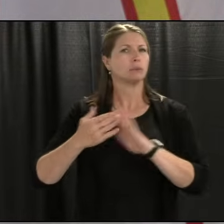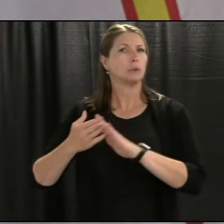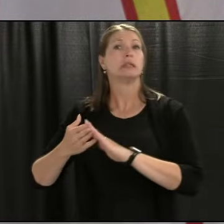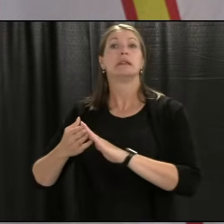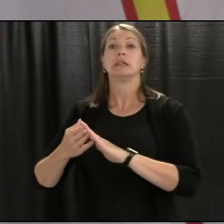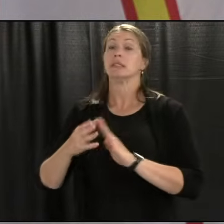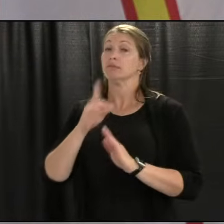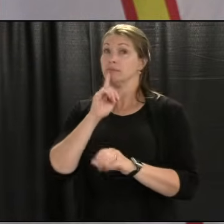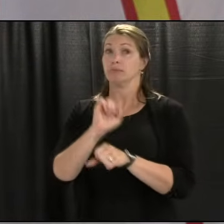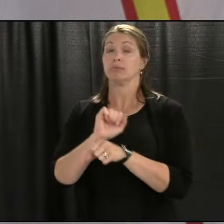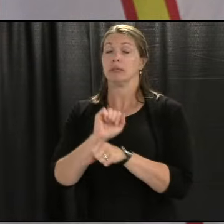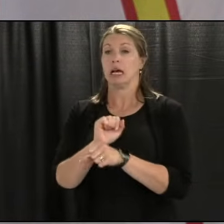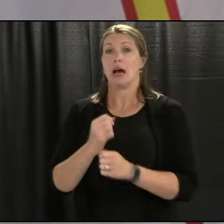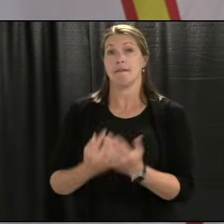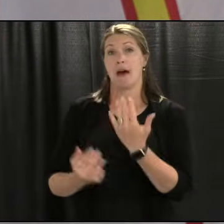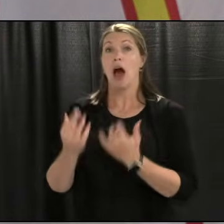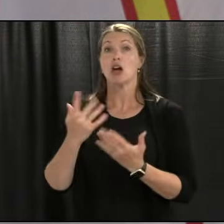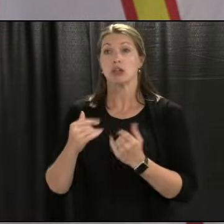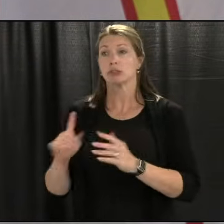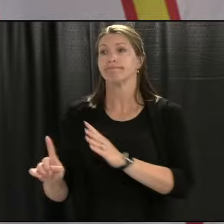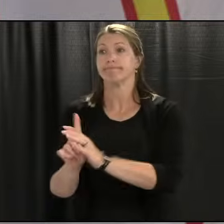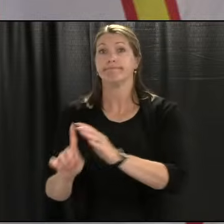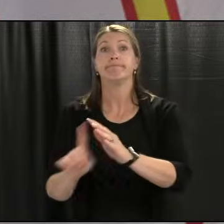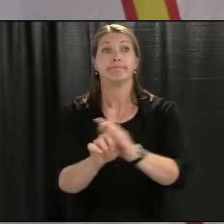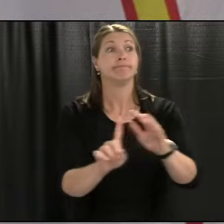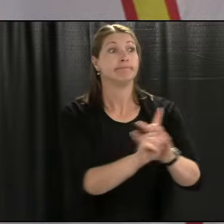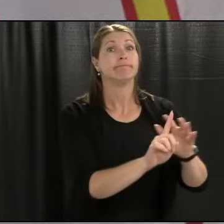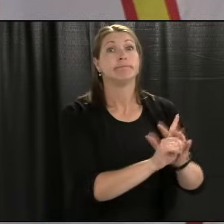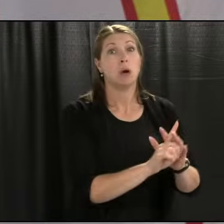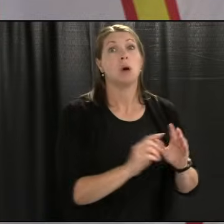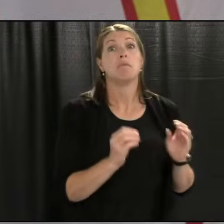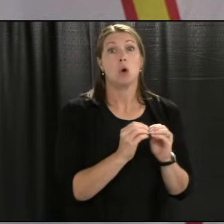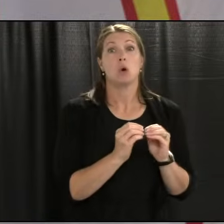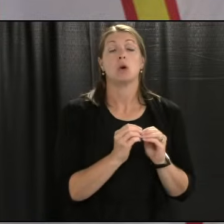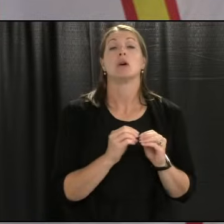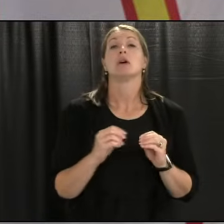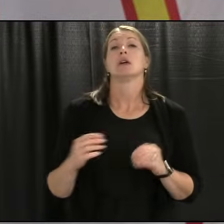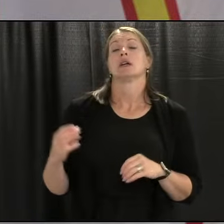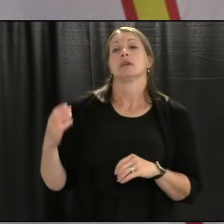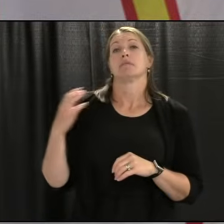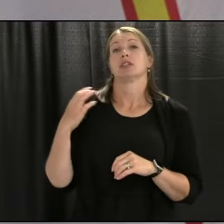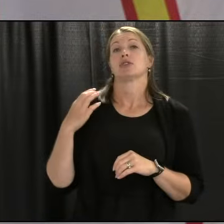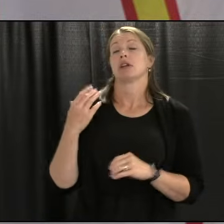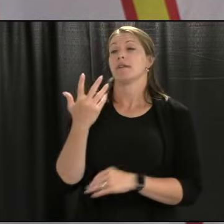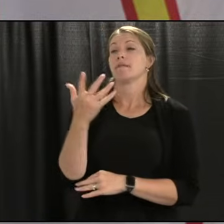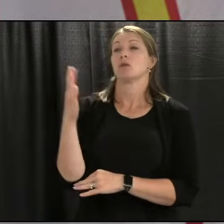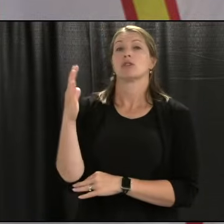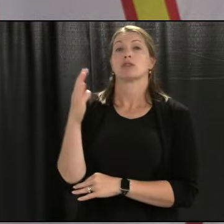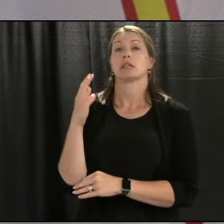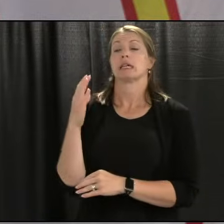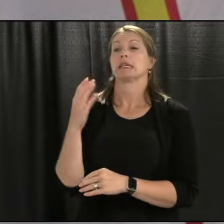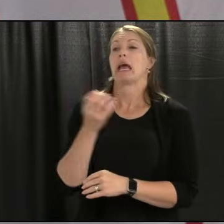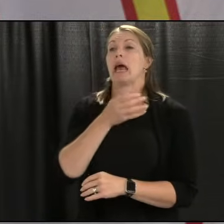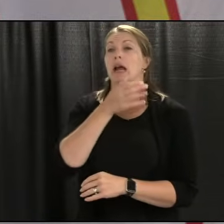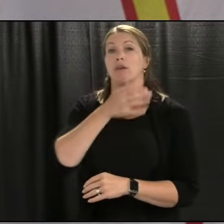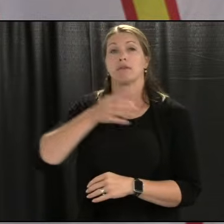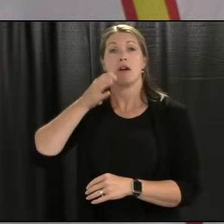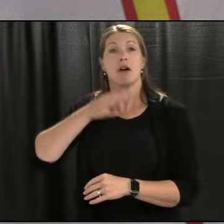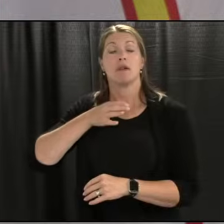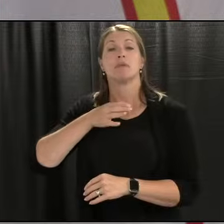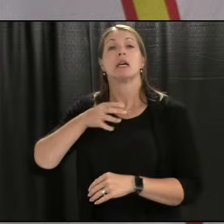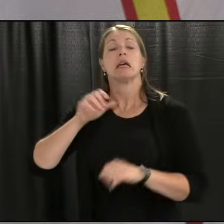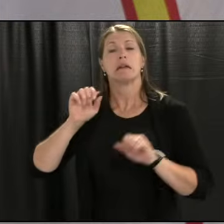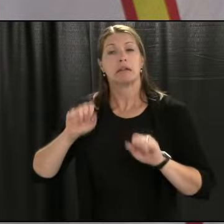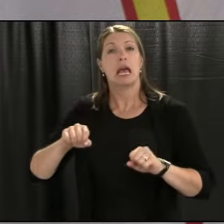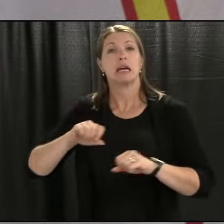are increasing in frequency and intensity. So under the Forestry Act, the Minister of Fisheries, Forestry and Agriculture can declare